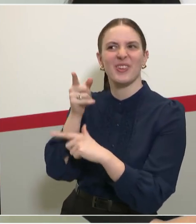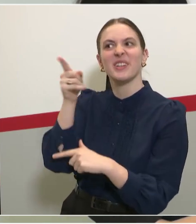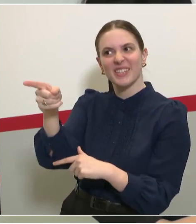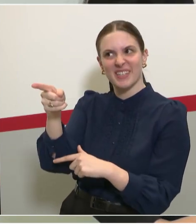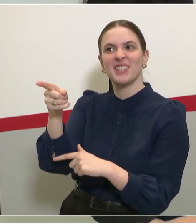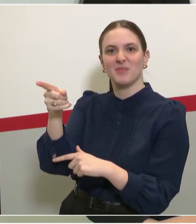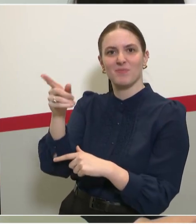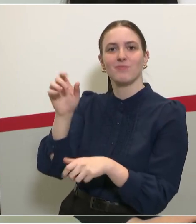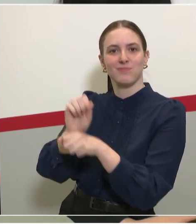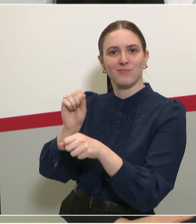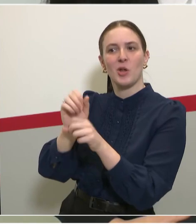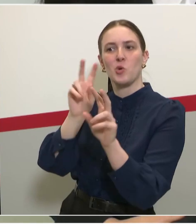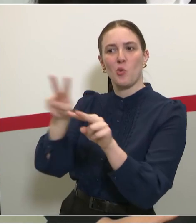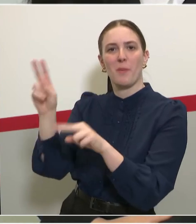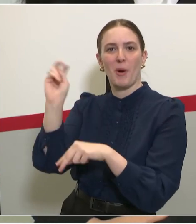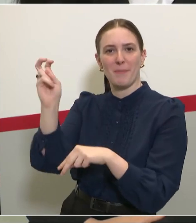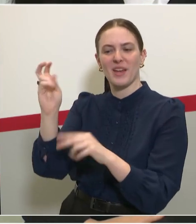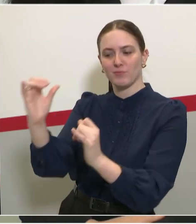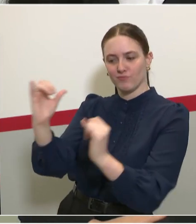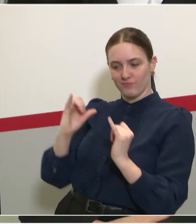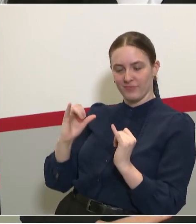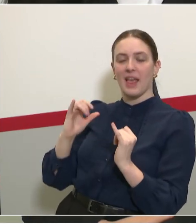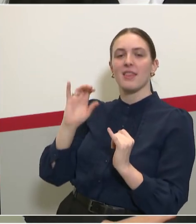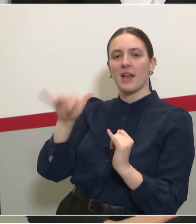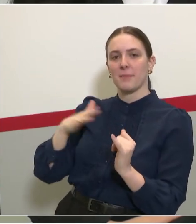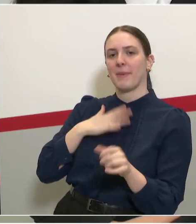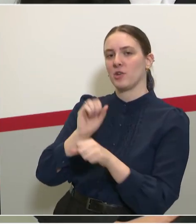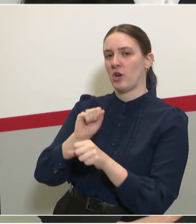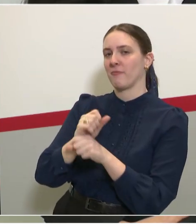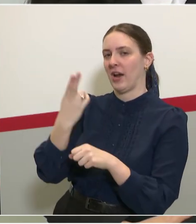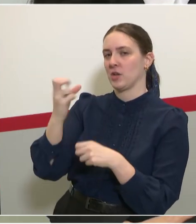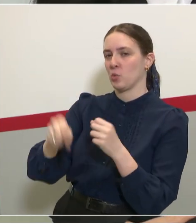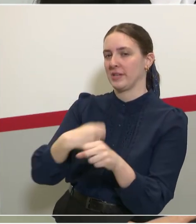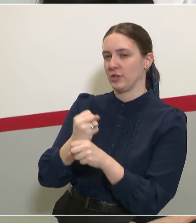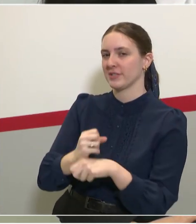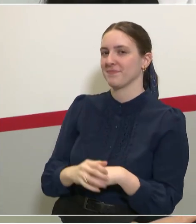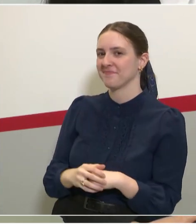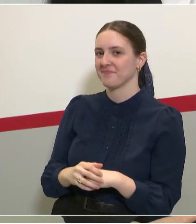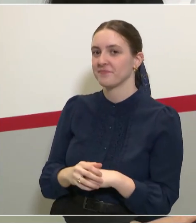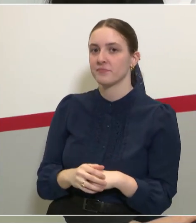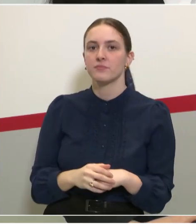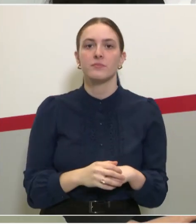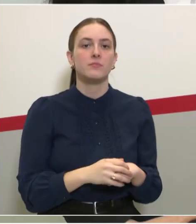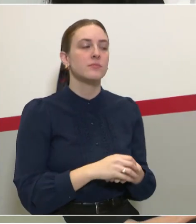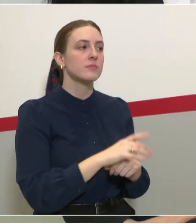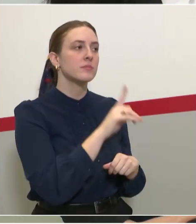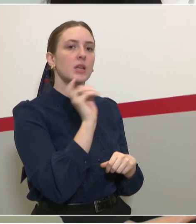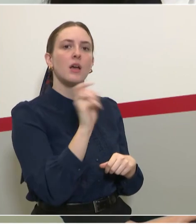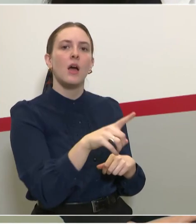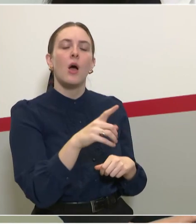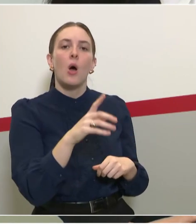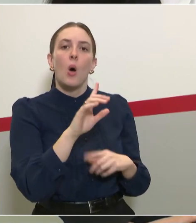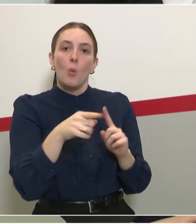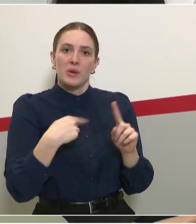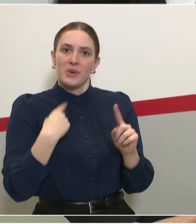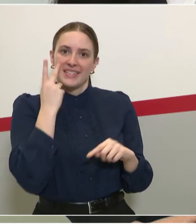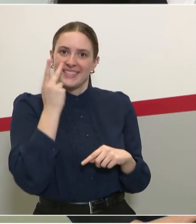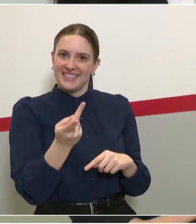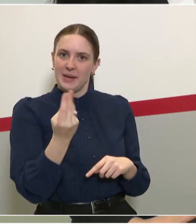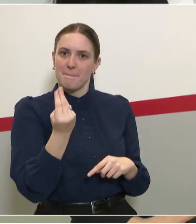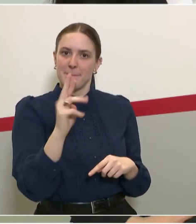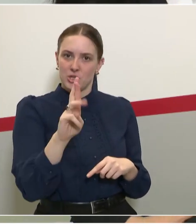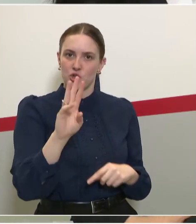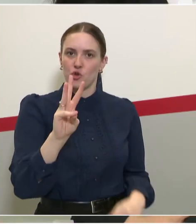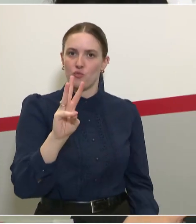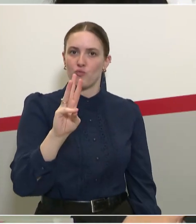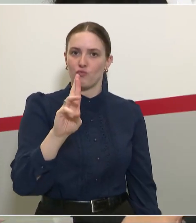that job for most of my high school years. Can you talk a little bit about, when we see Mr. Wright, in the beginning of the program, it